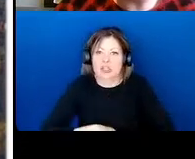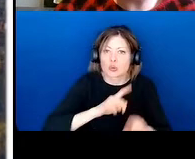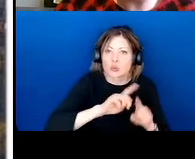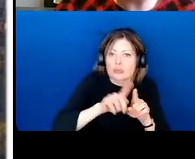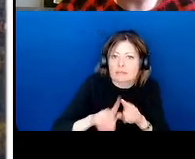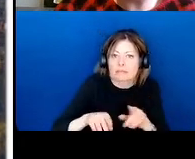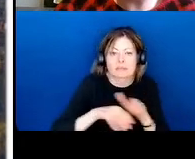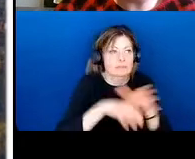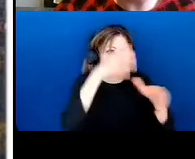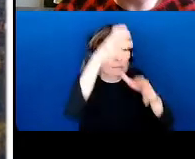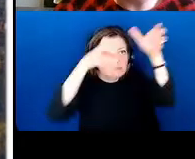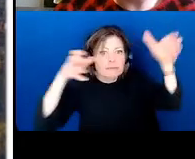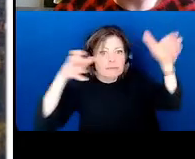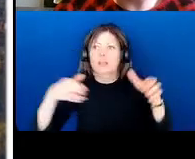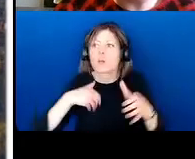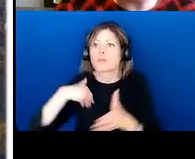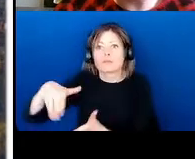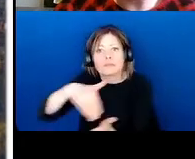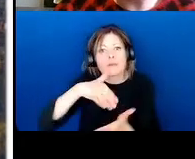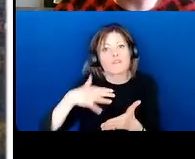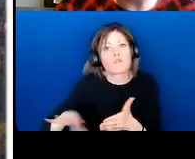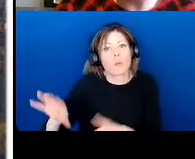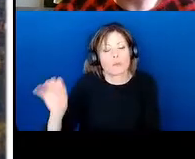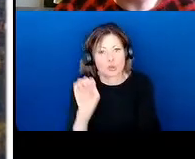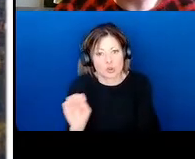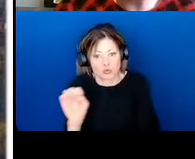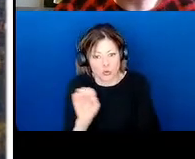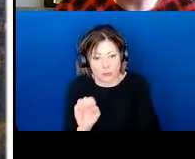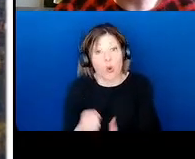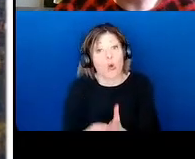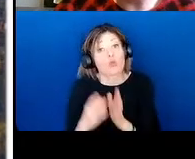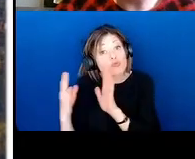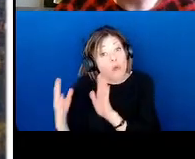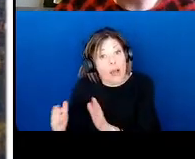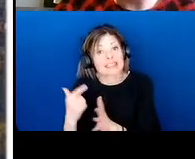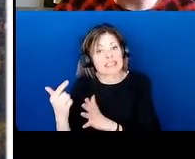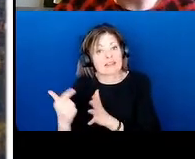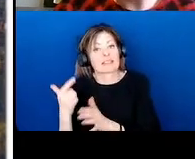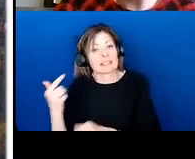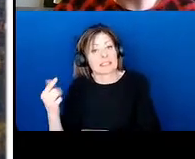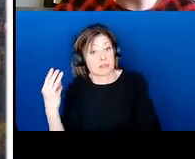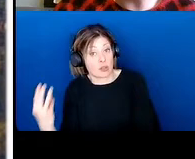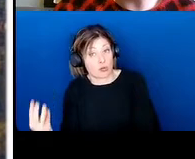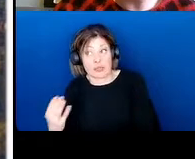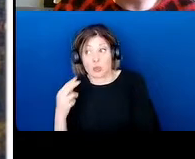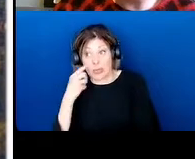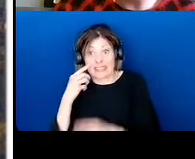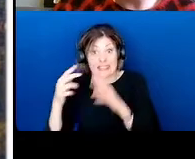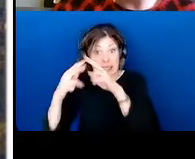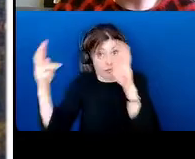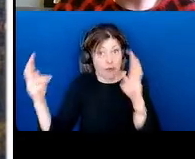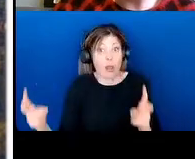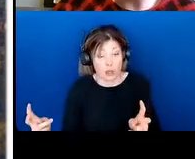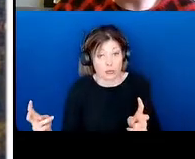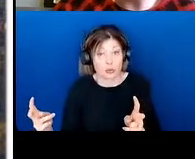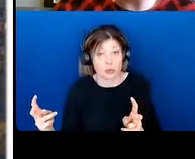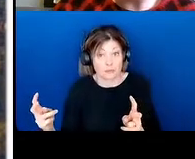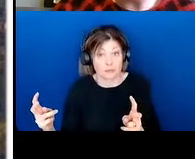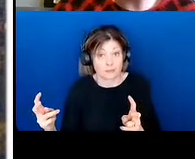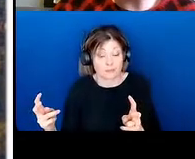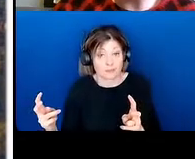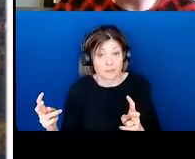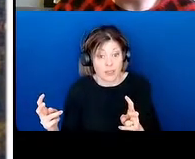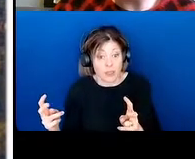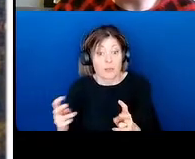is from 1773 and shows the arch still intact. Walking through the arch, the visitor's mood